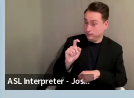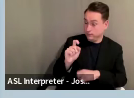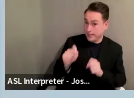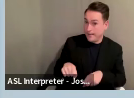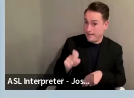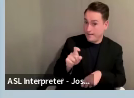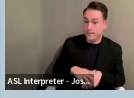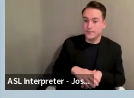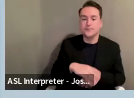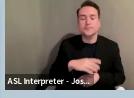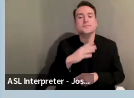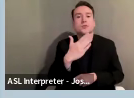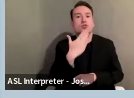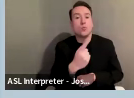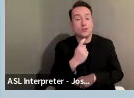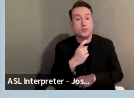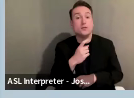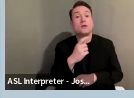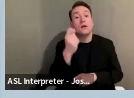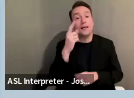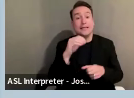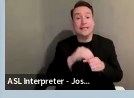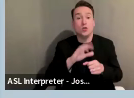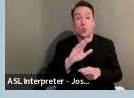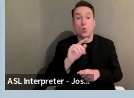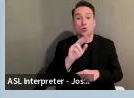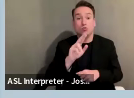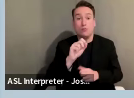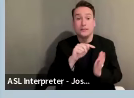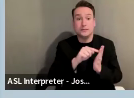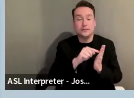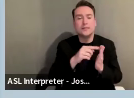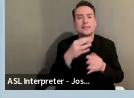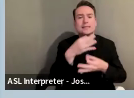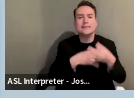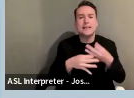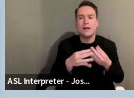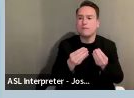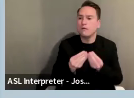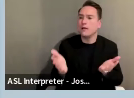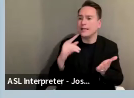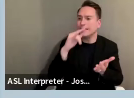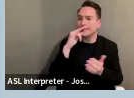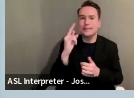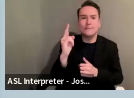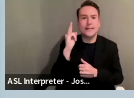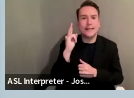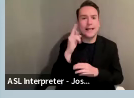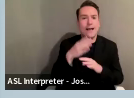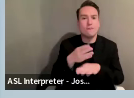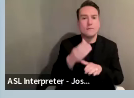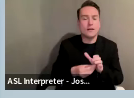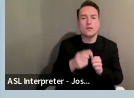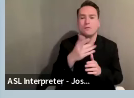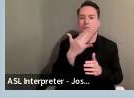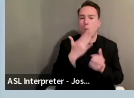You can say in your trust that instead of having things go to kids immediately, that you want it to be